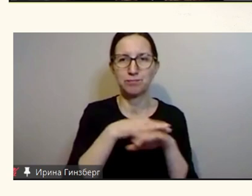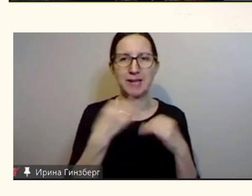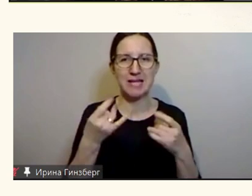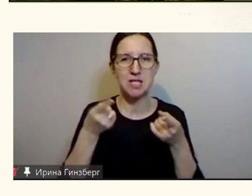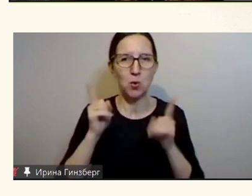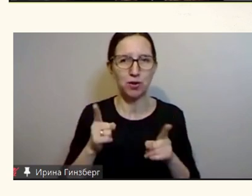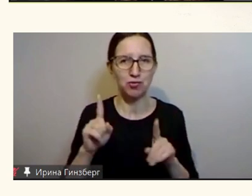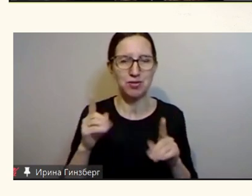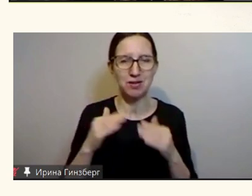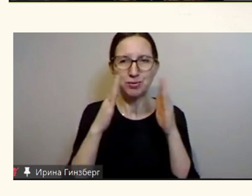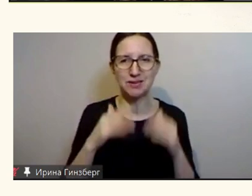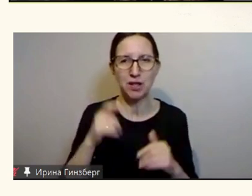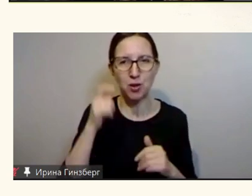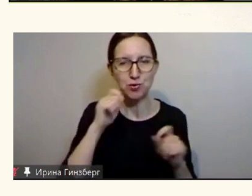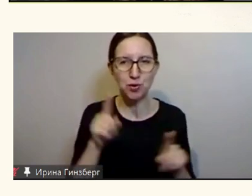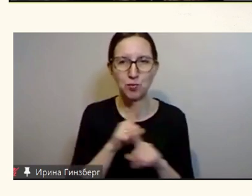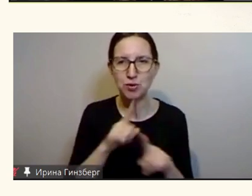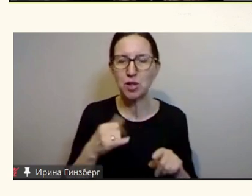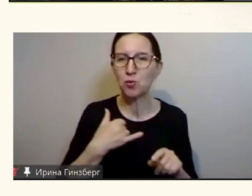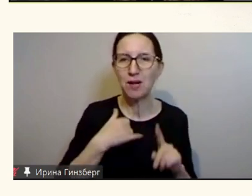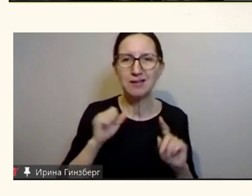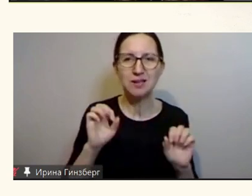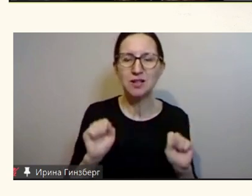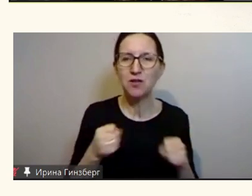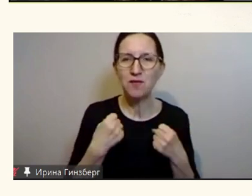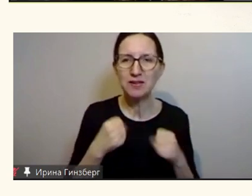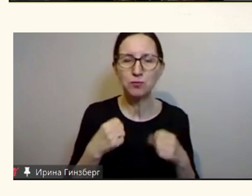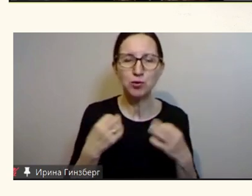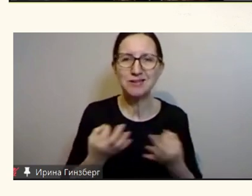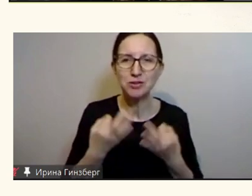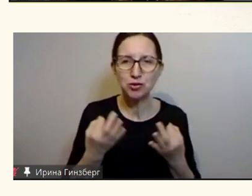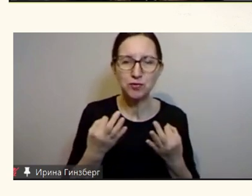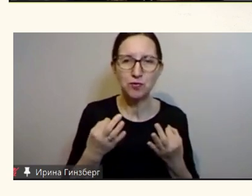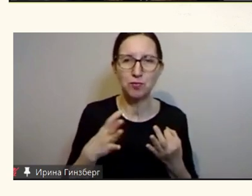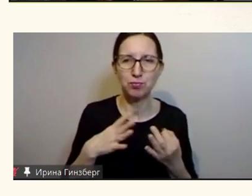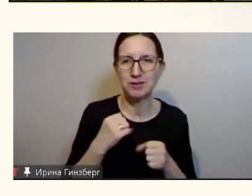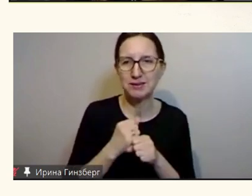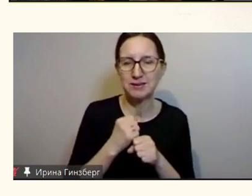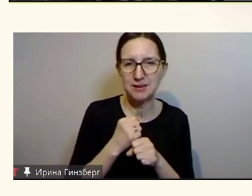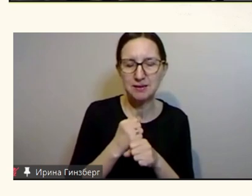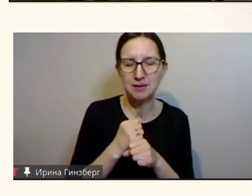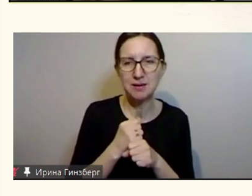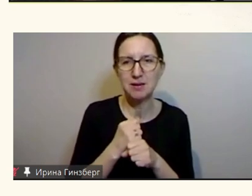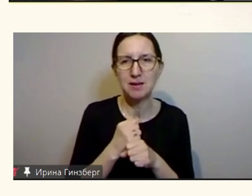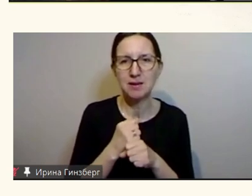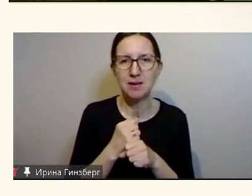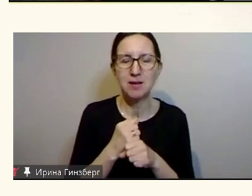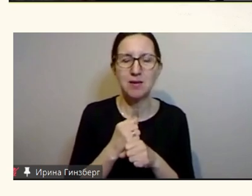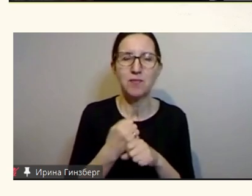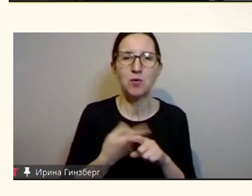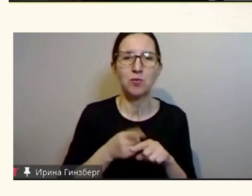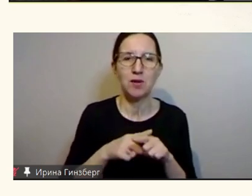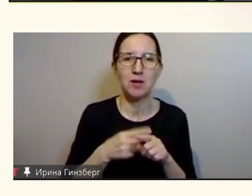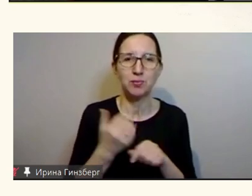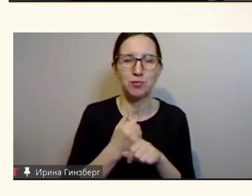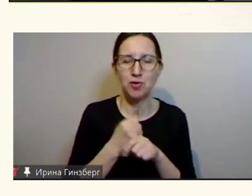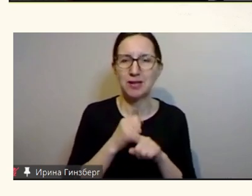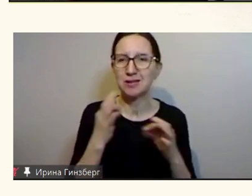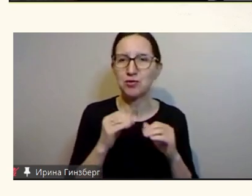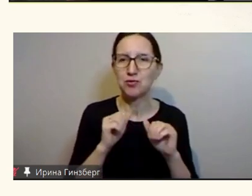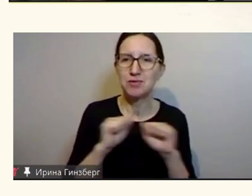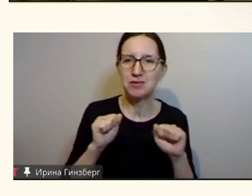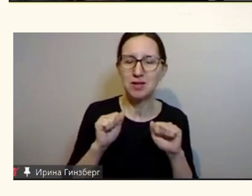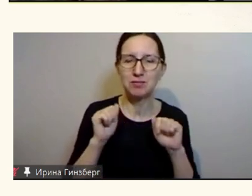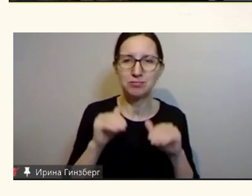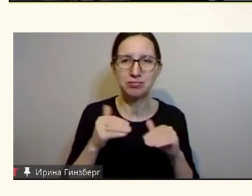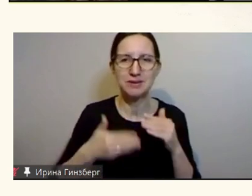Here in the Pushkin Museum, we had quite a challenging task in front of us because we are a heritage building, so